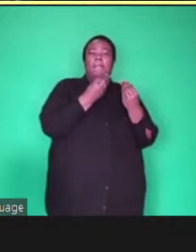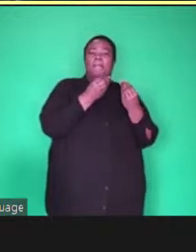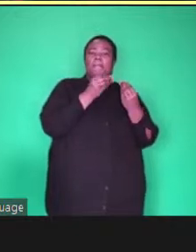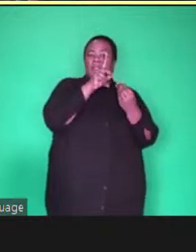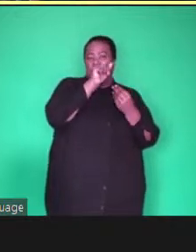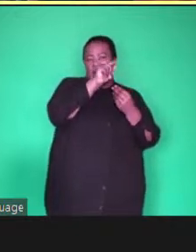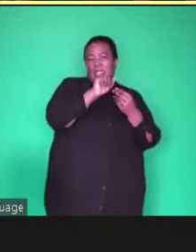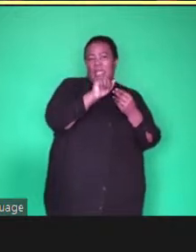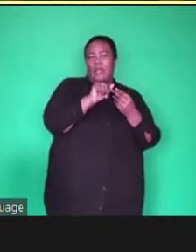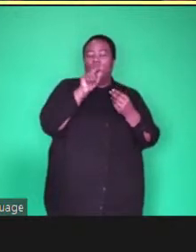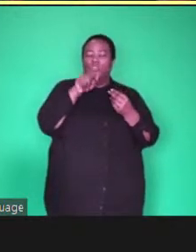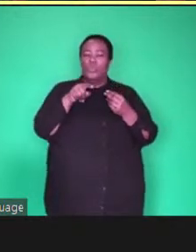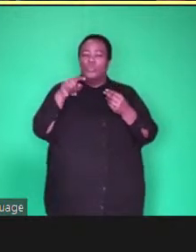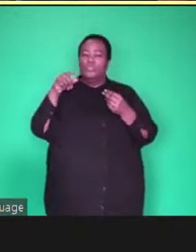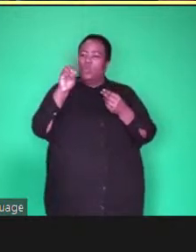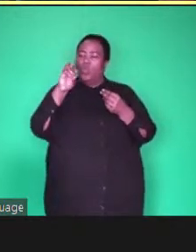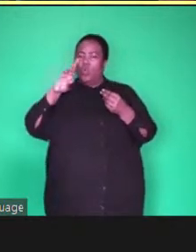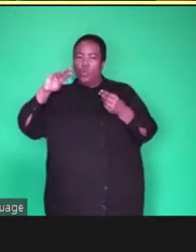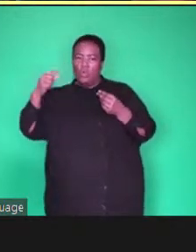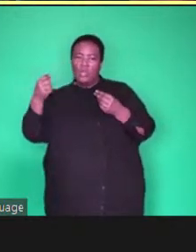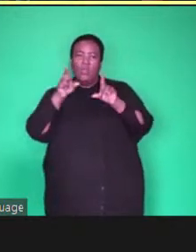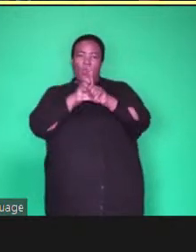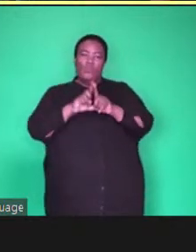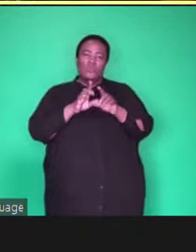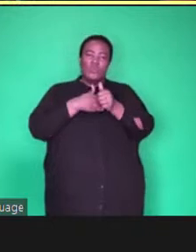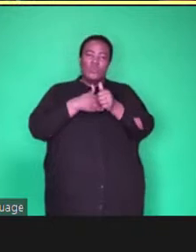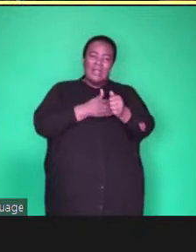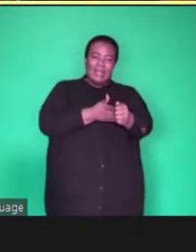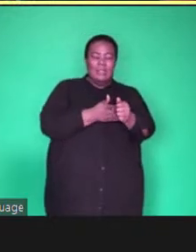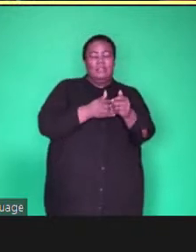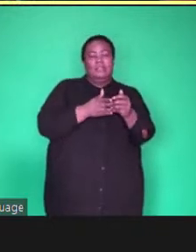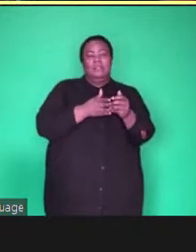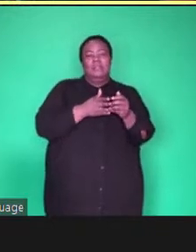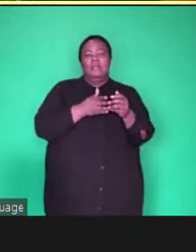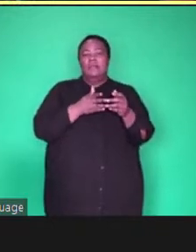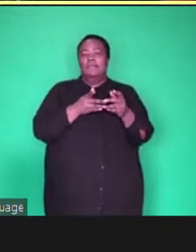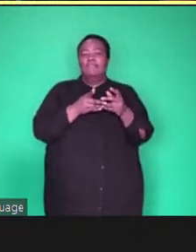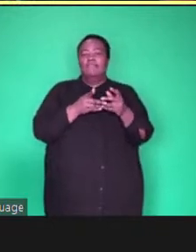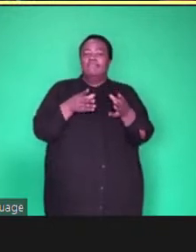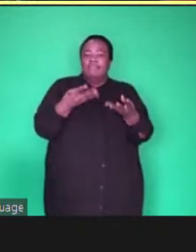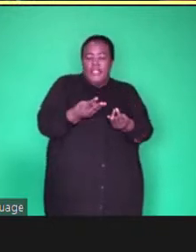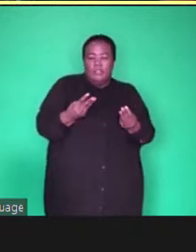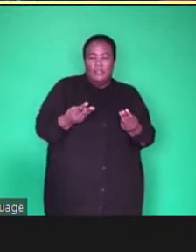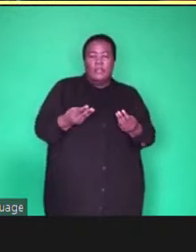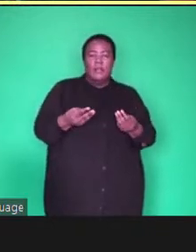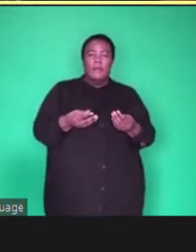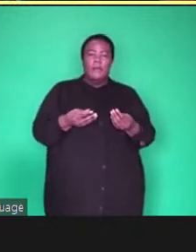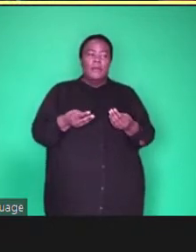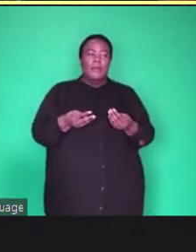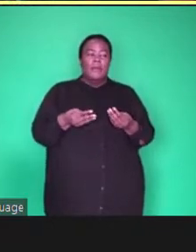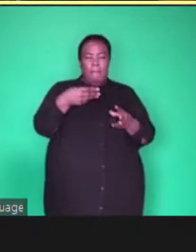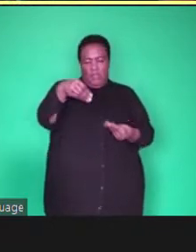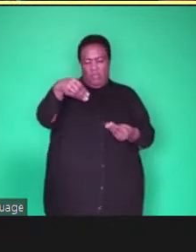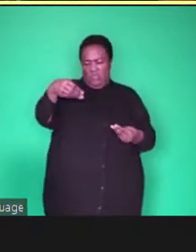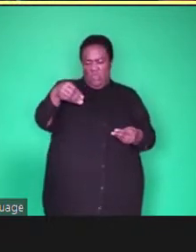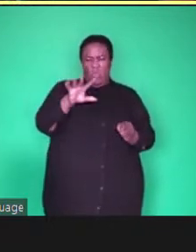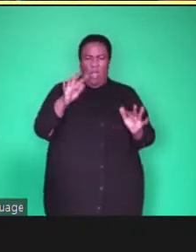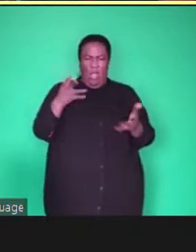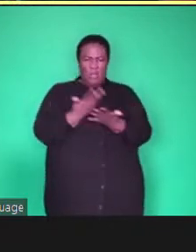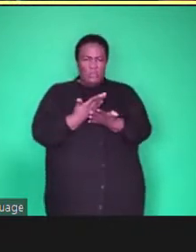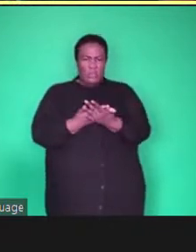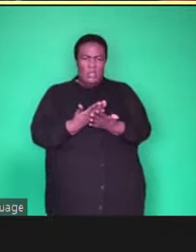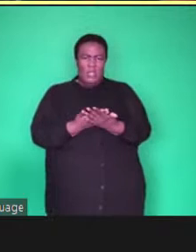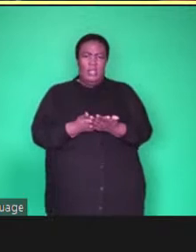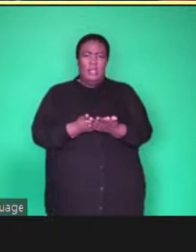We will also publish guidance materials, a guidebook in particular on how to use different data sources to study several topics